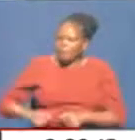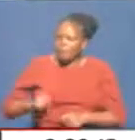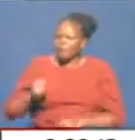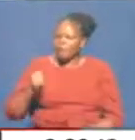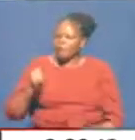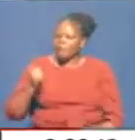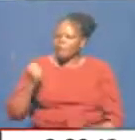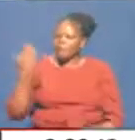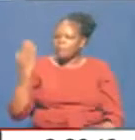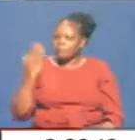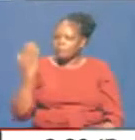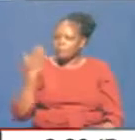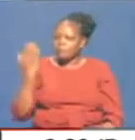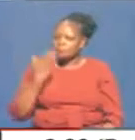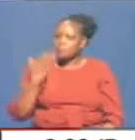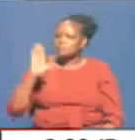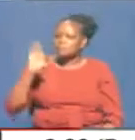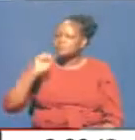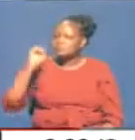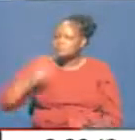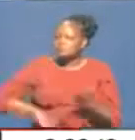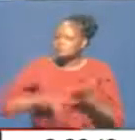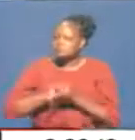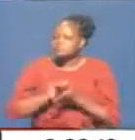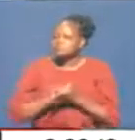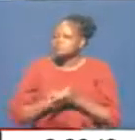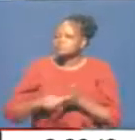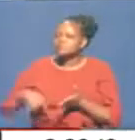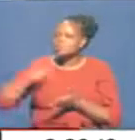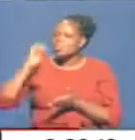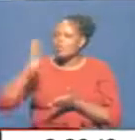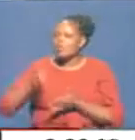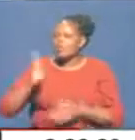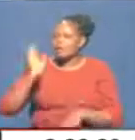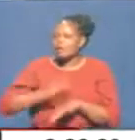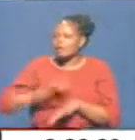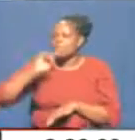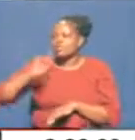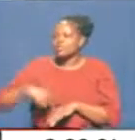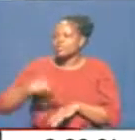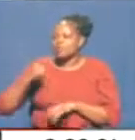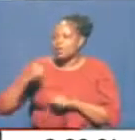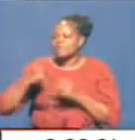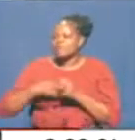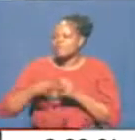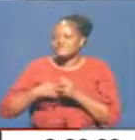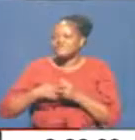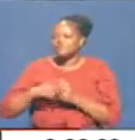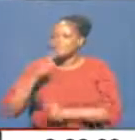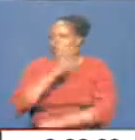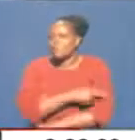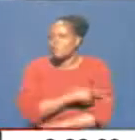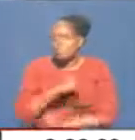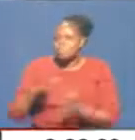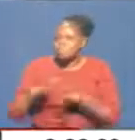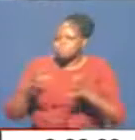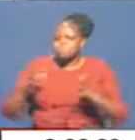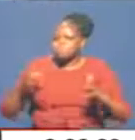the cabinet secretary Mutahi Kagwe said we will go for 1,177 facilities to expand that,